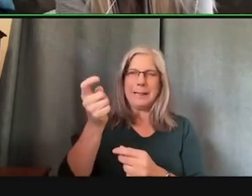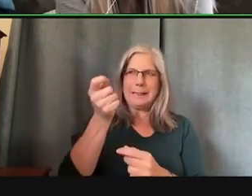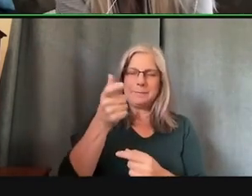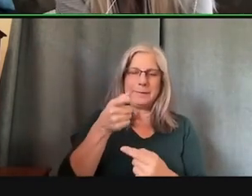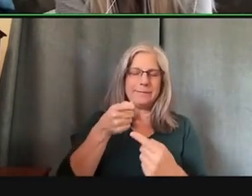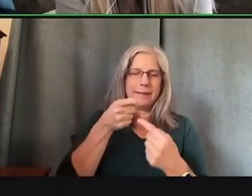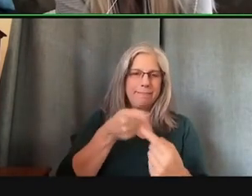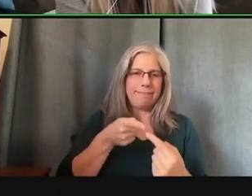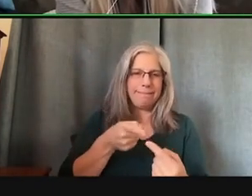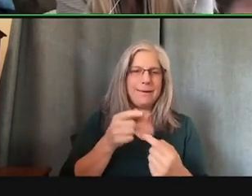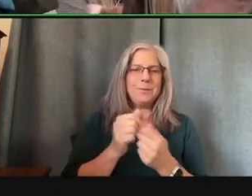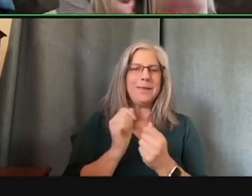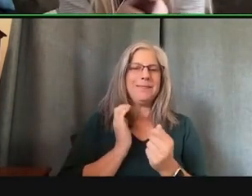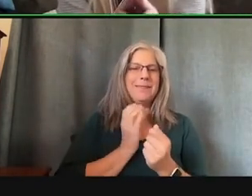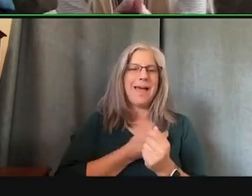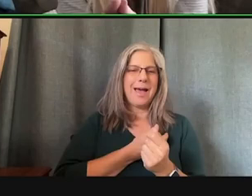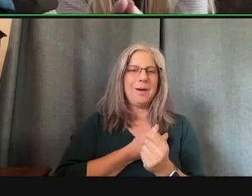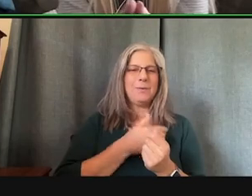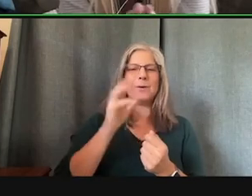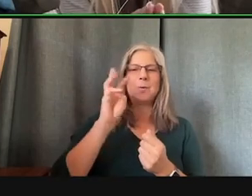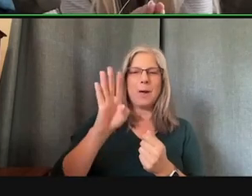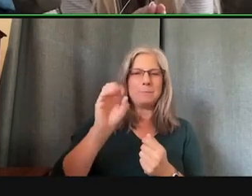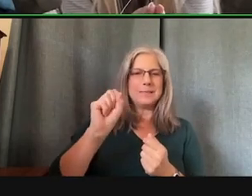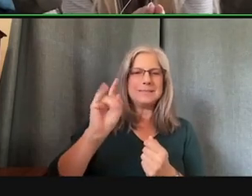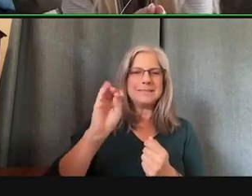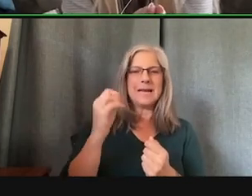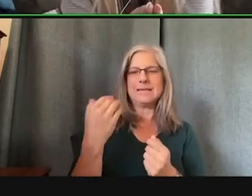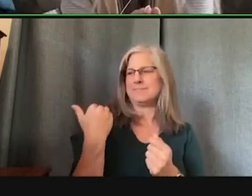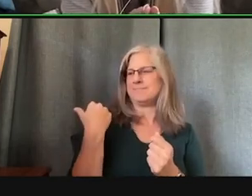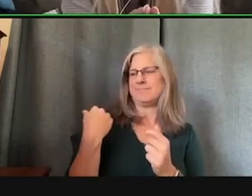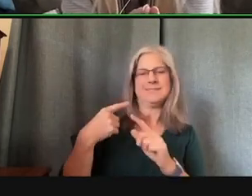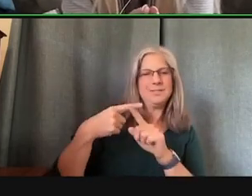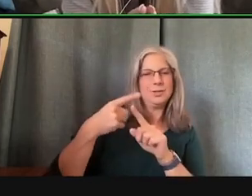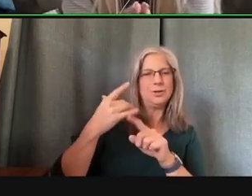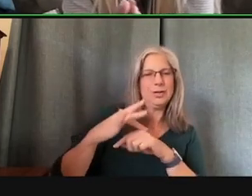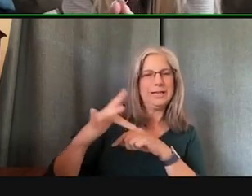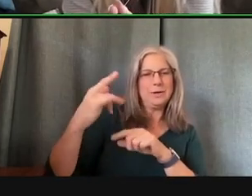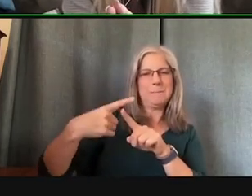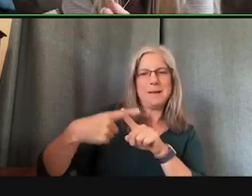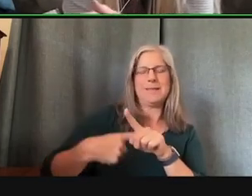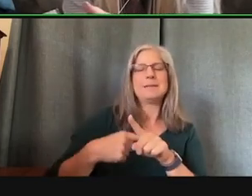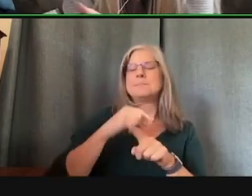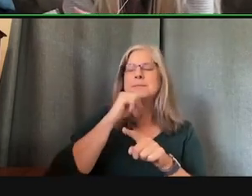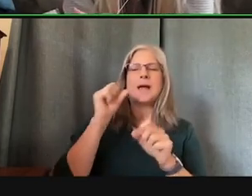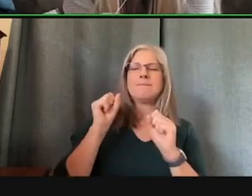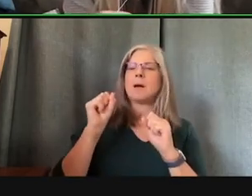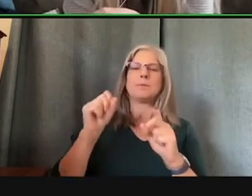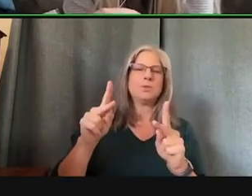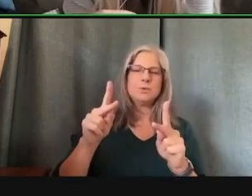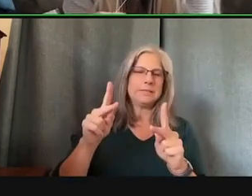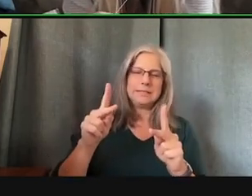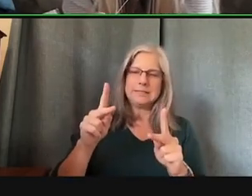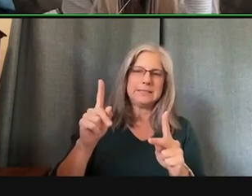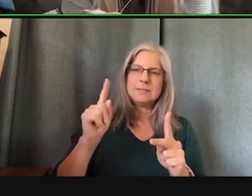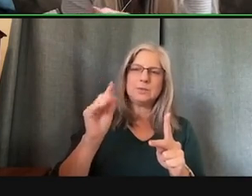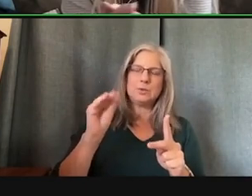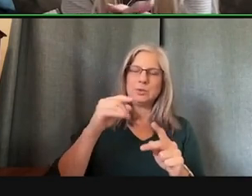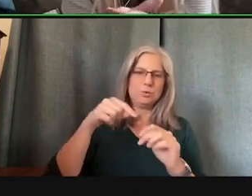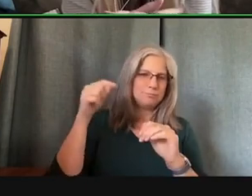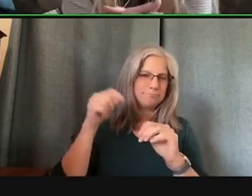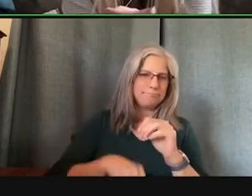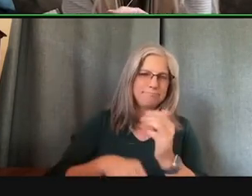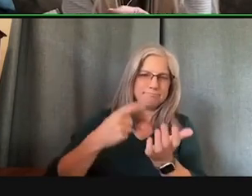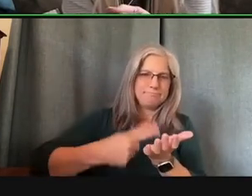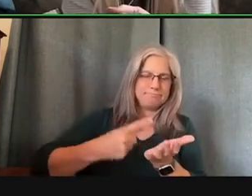on our procedural safeguards presentation earlier this month. So we didn't get a chance to go really in depth on the